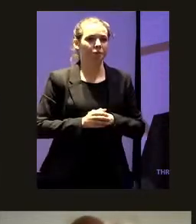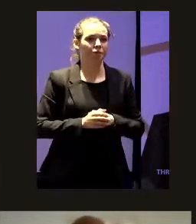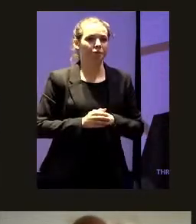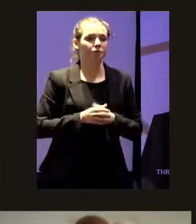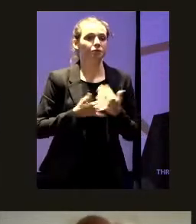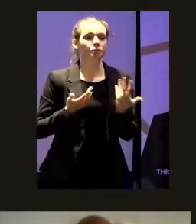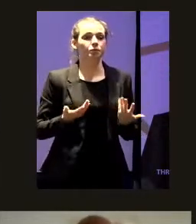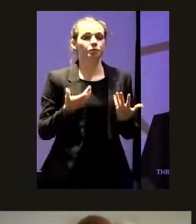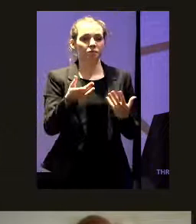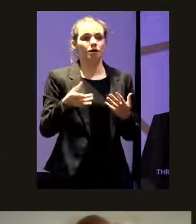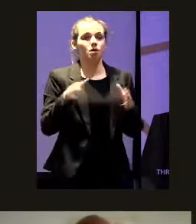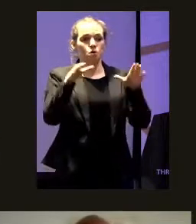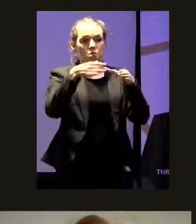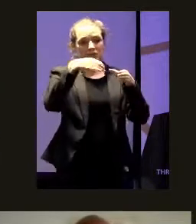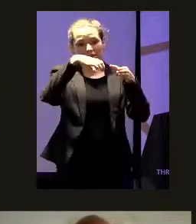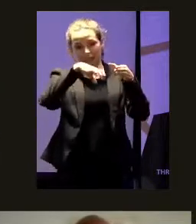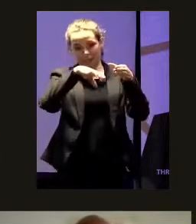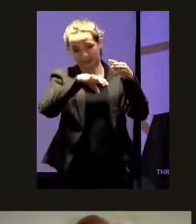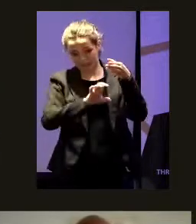a subcommittee,